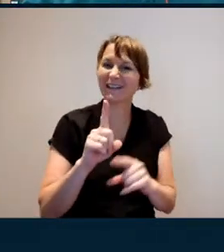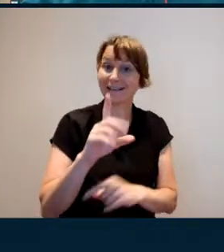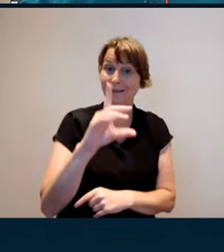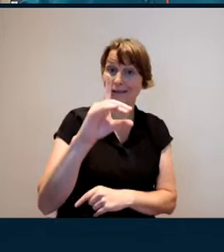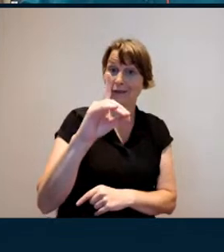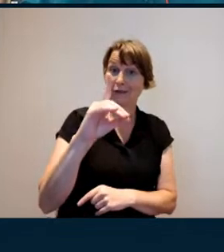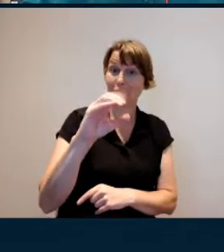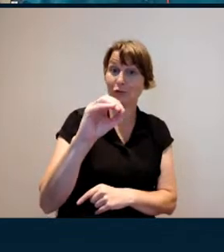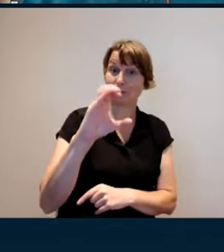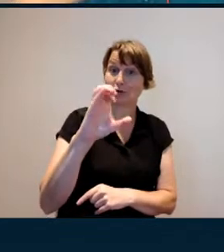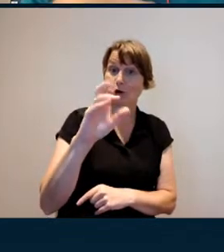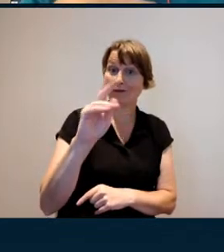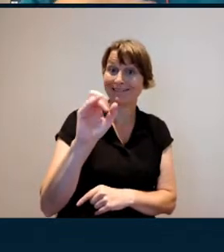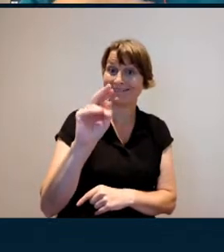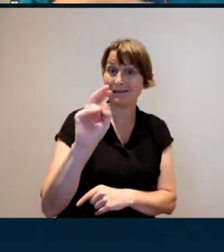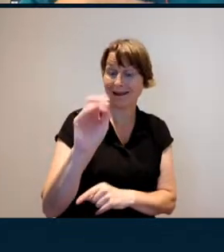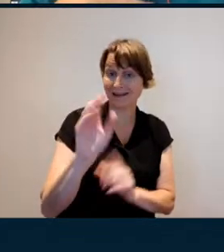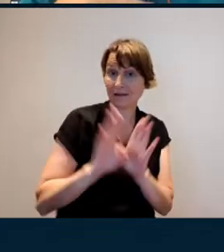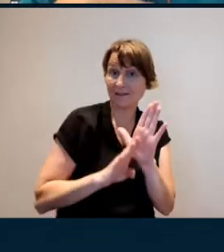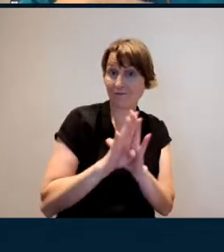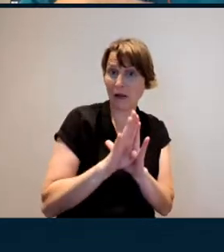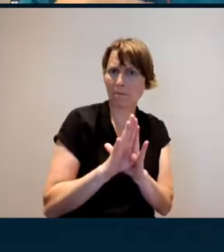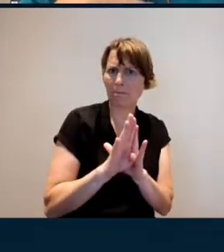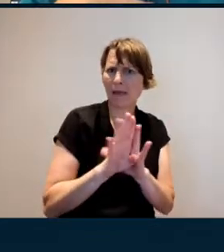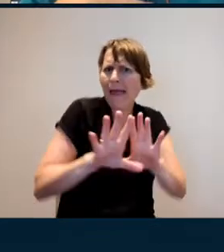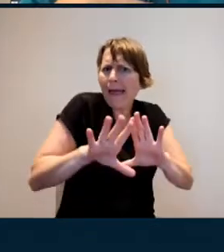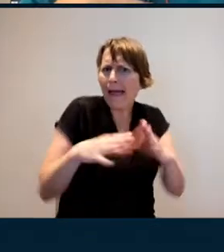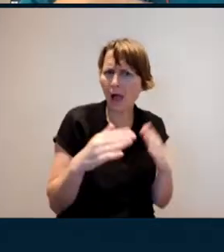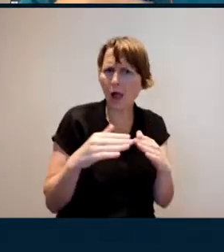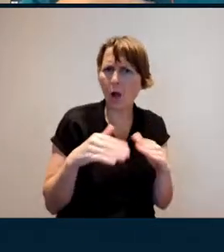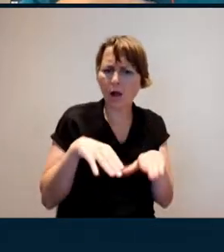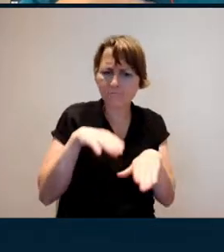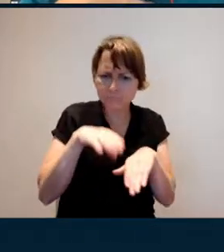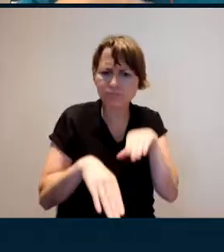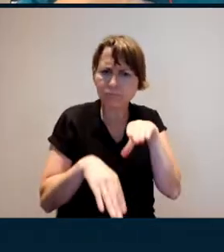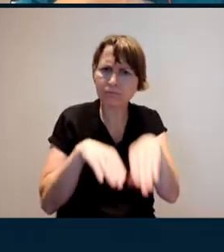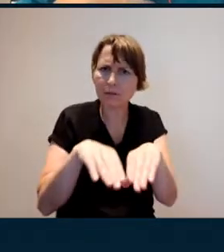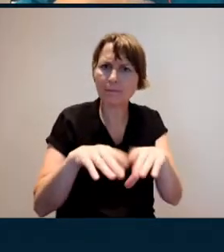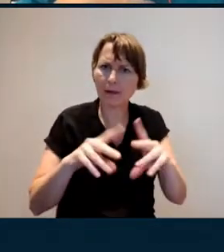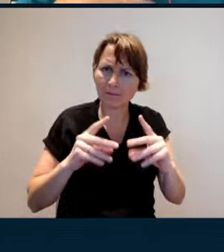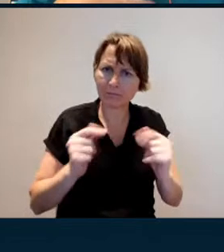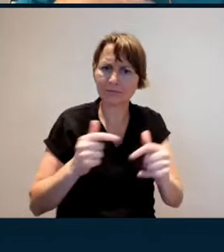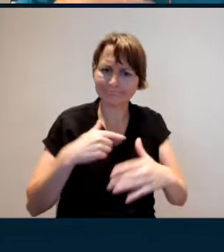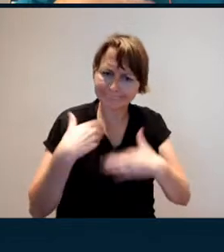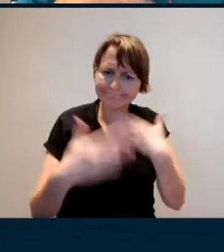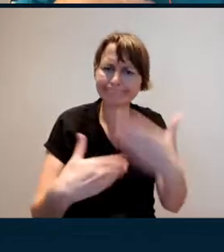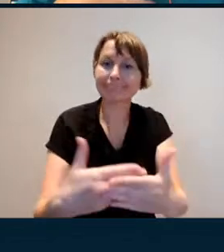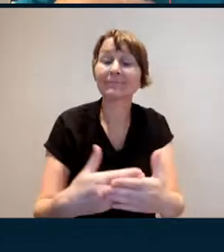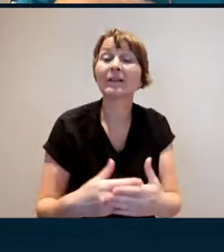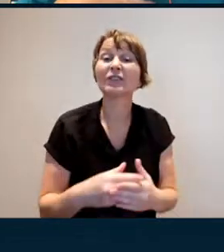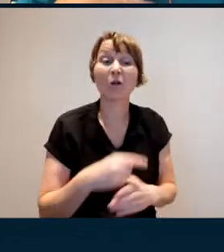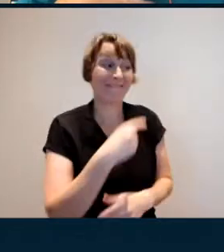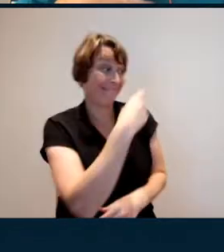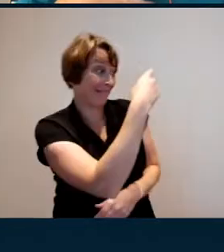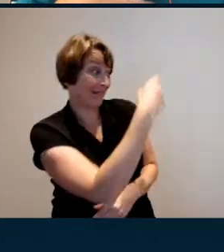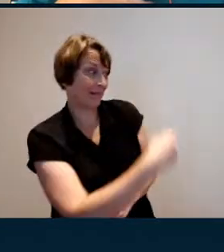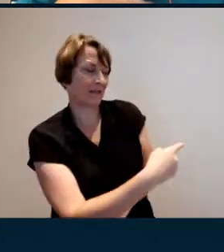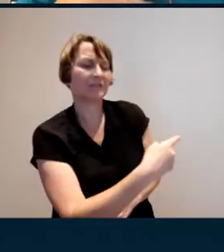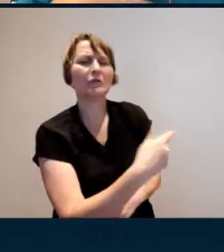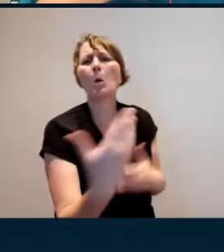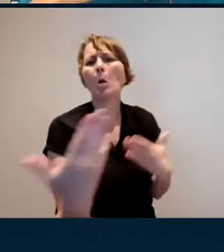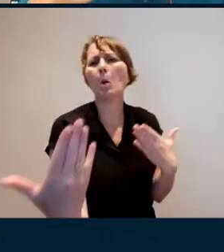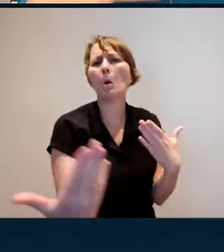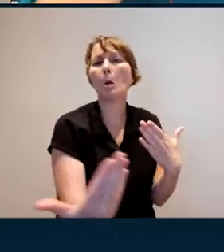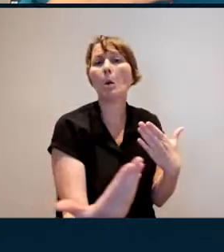stuff. One thing that I personally have found with this is, I've definitely found this is much simpler than reading a ton of